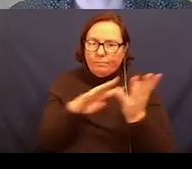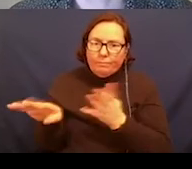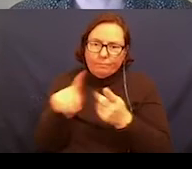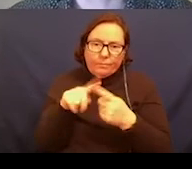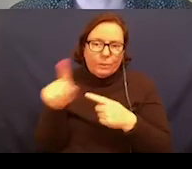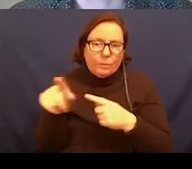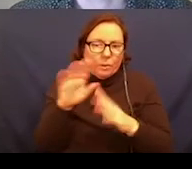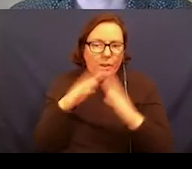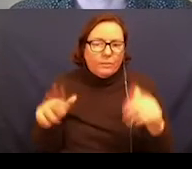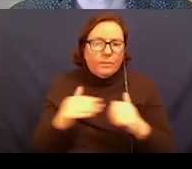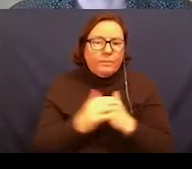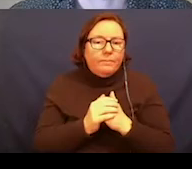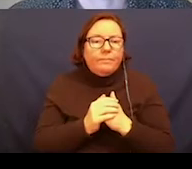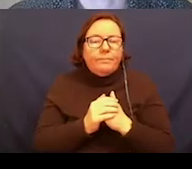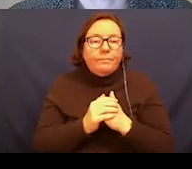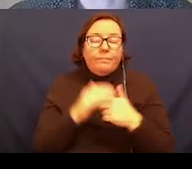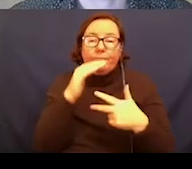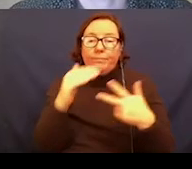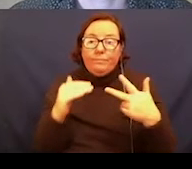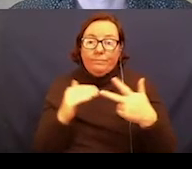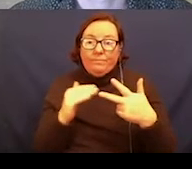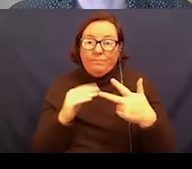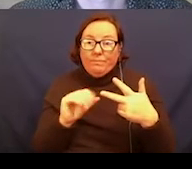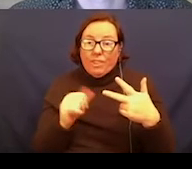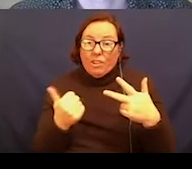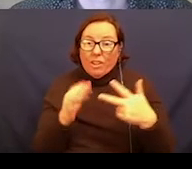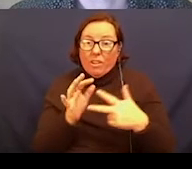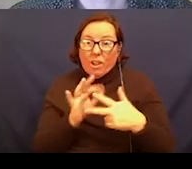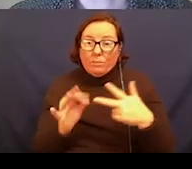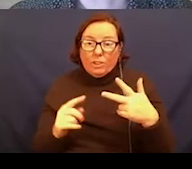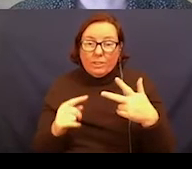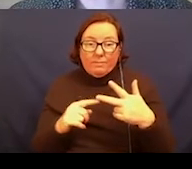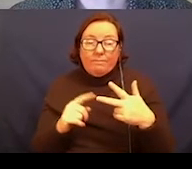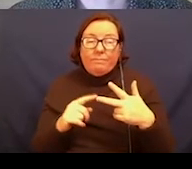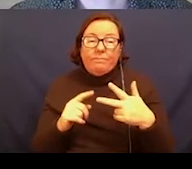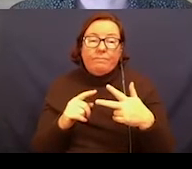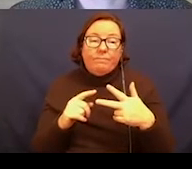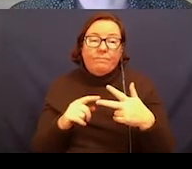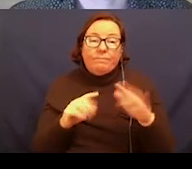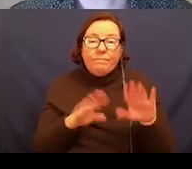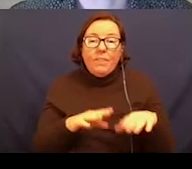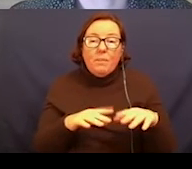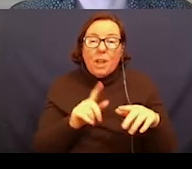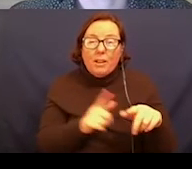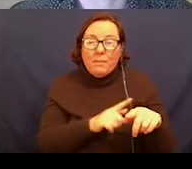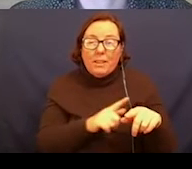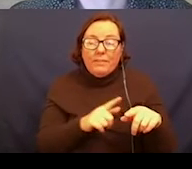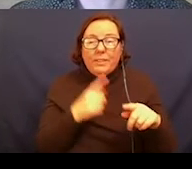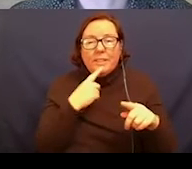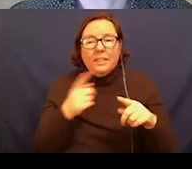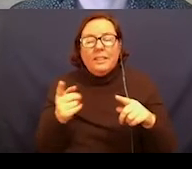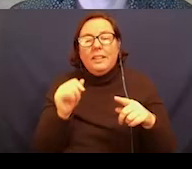Another option, shown in the lower left corner, is that customers can sign a contract with an